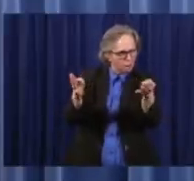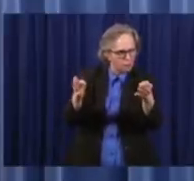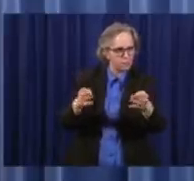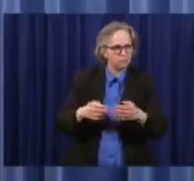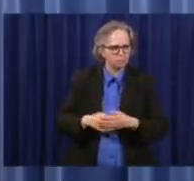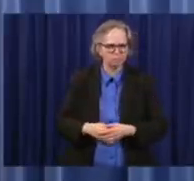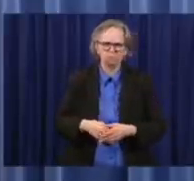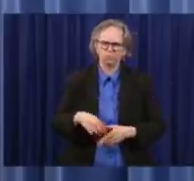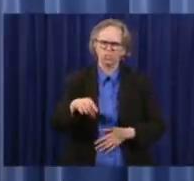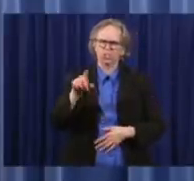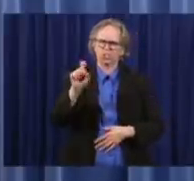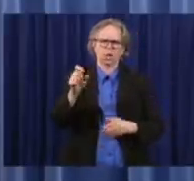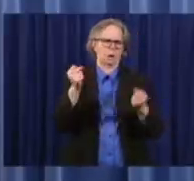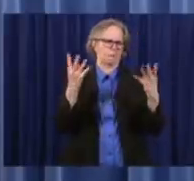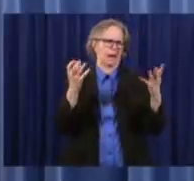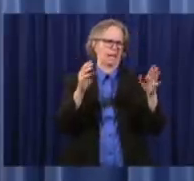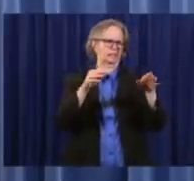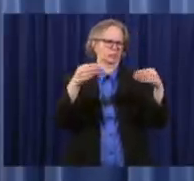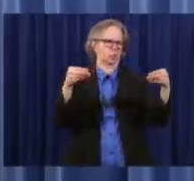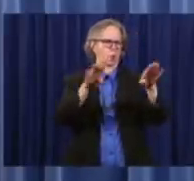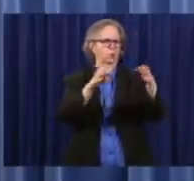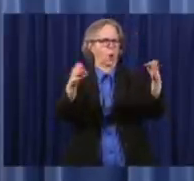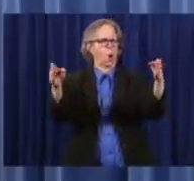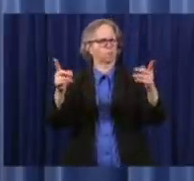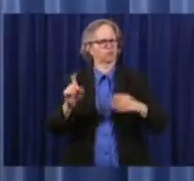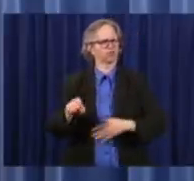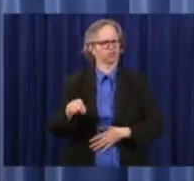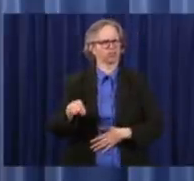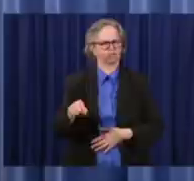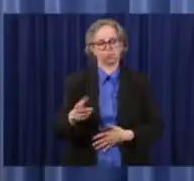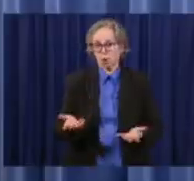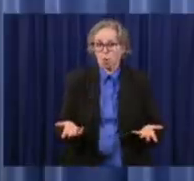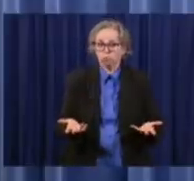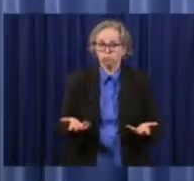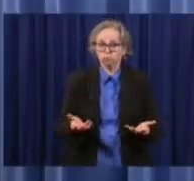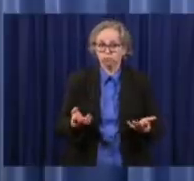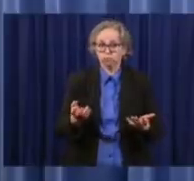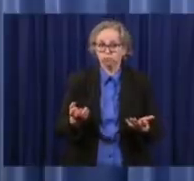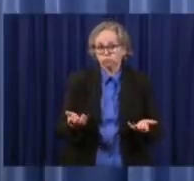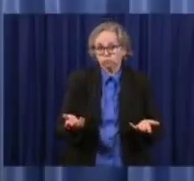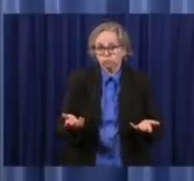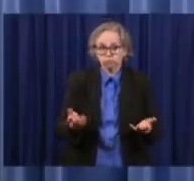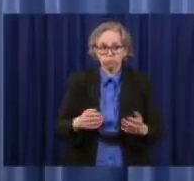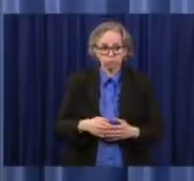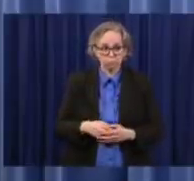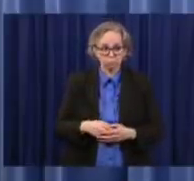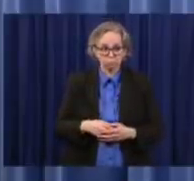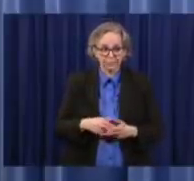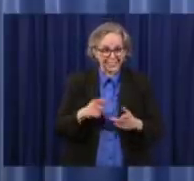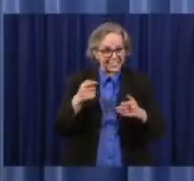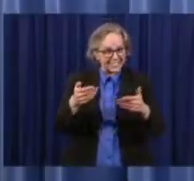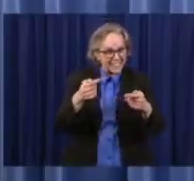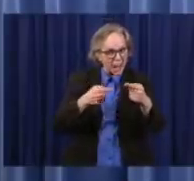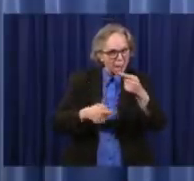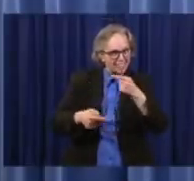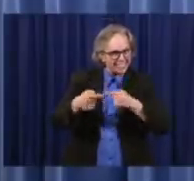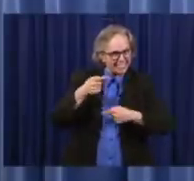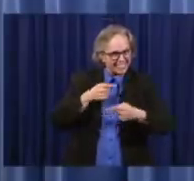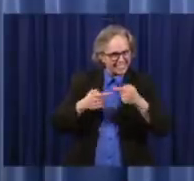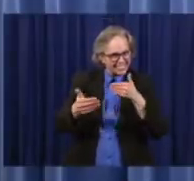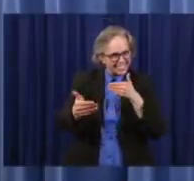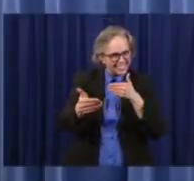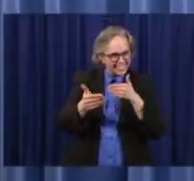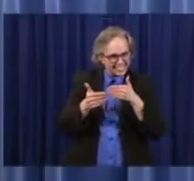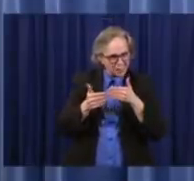retail stores open throughout the state of Ohio. So it's coming. And they will be able to do that.